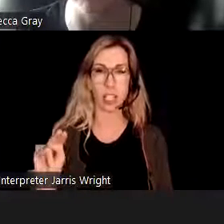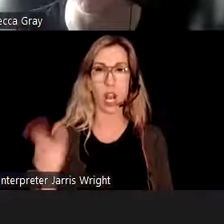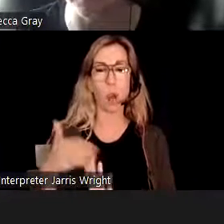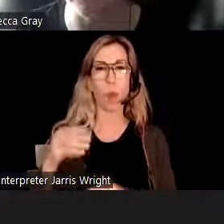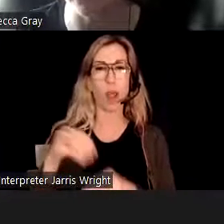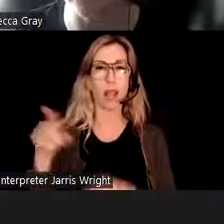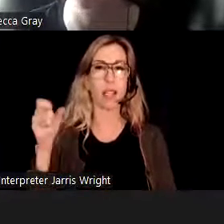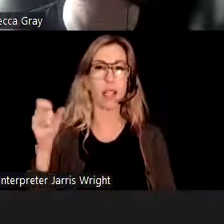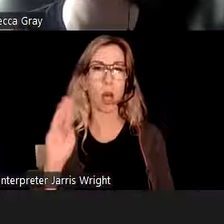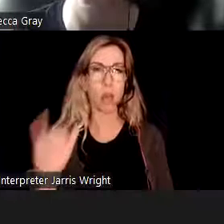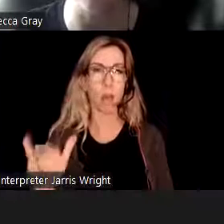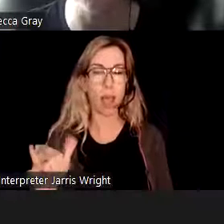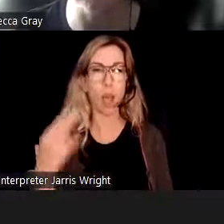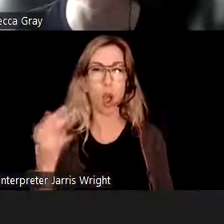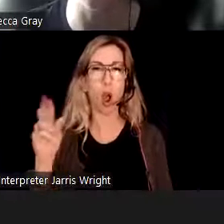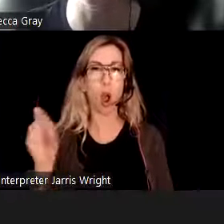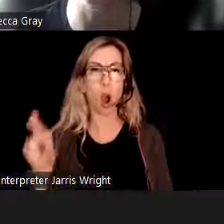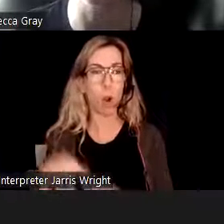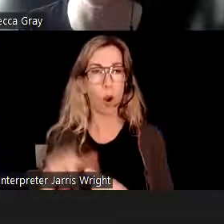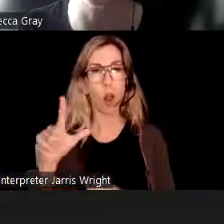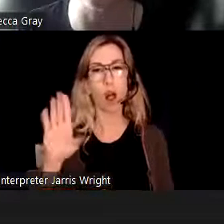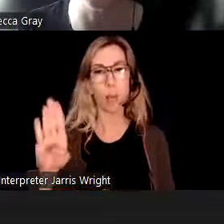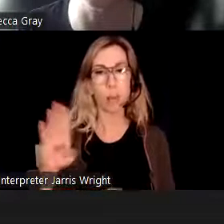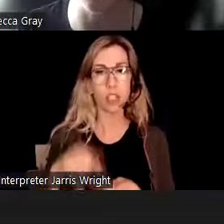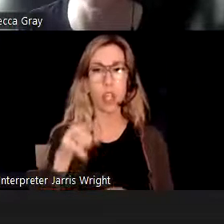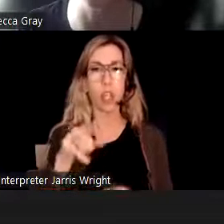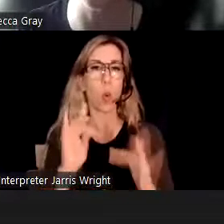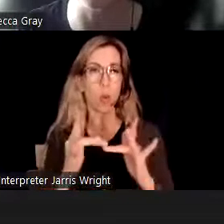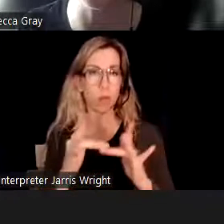area, Long Beach. The website is also here,